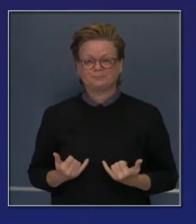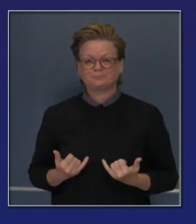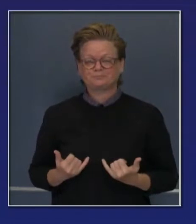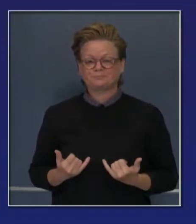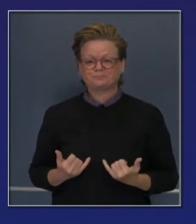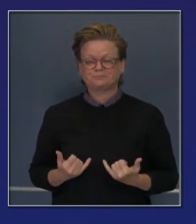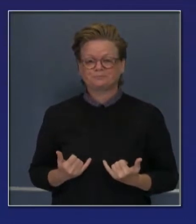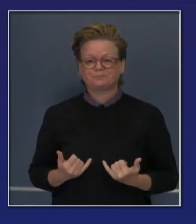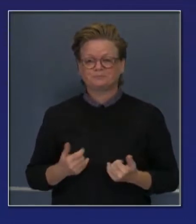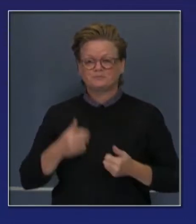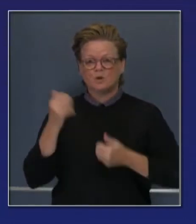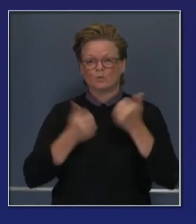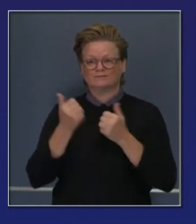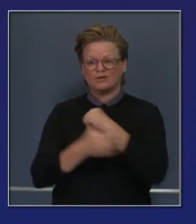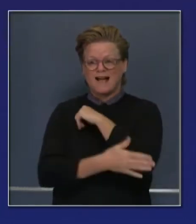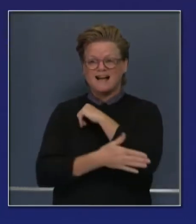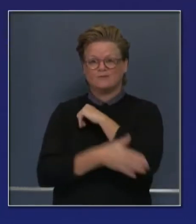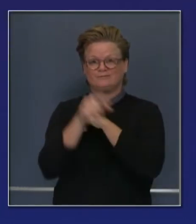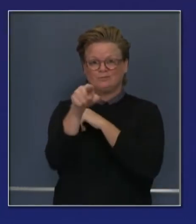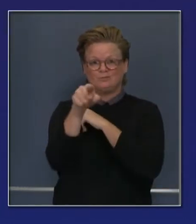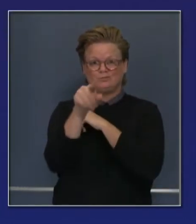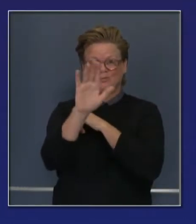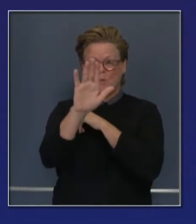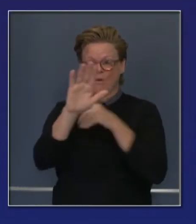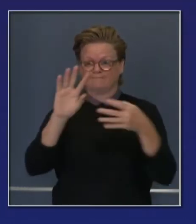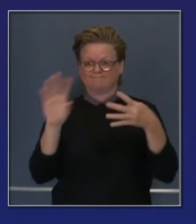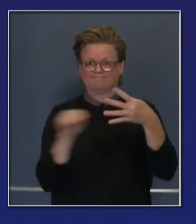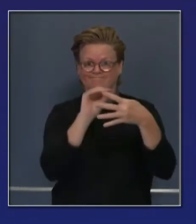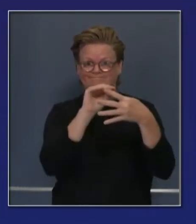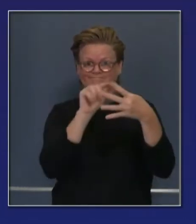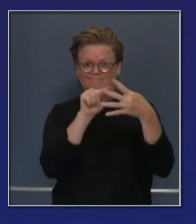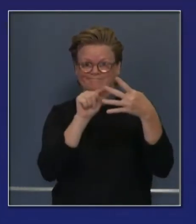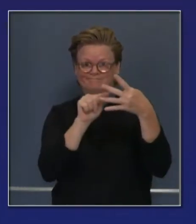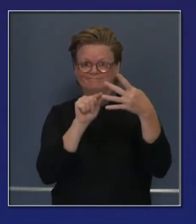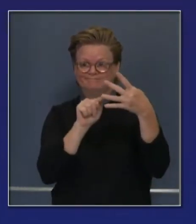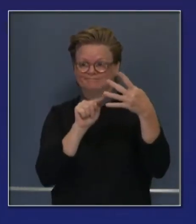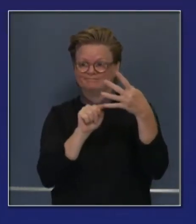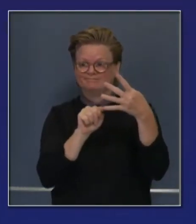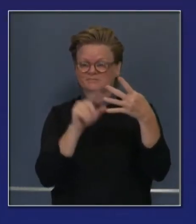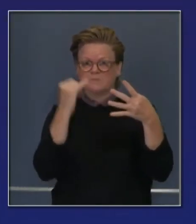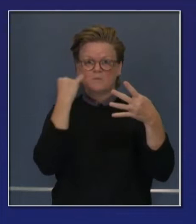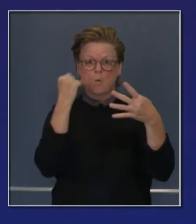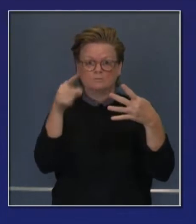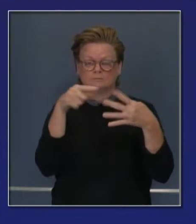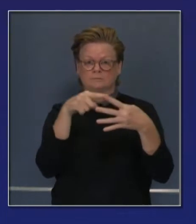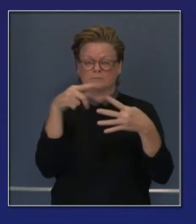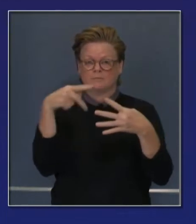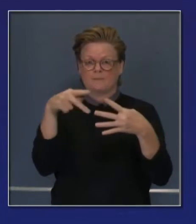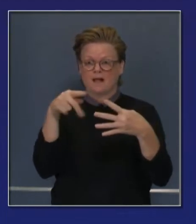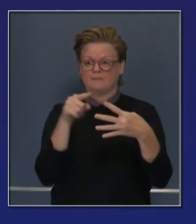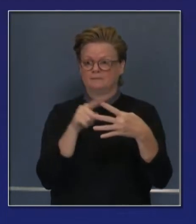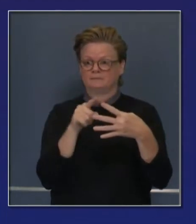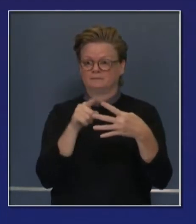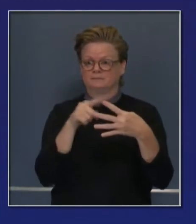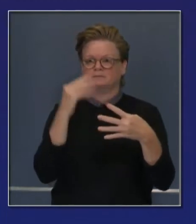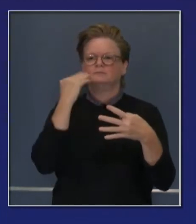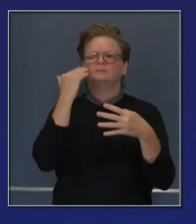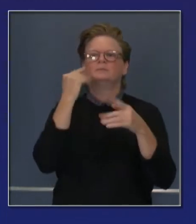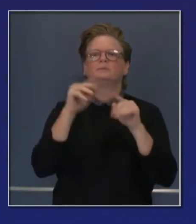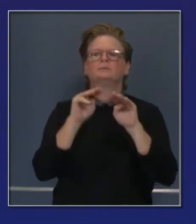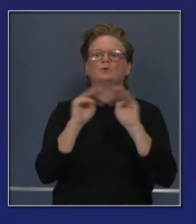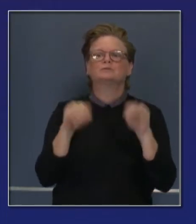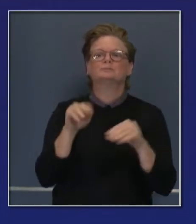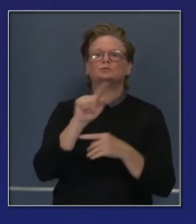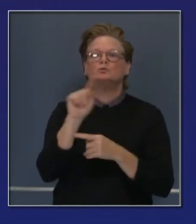color and which tier, you see your county in the purple tier, you know that museums, zoos, and aquariums in